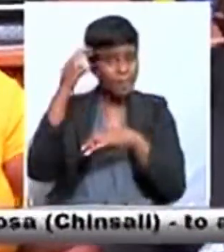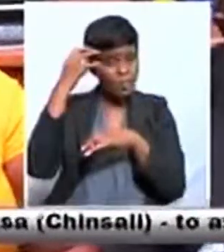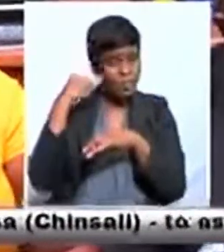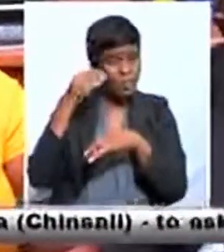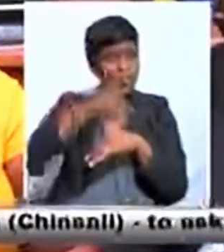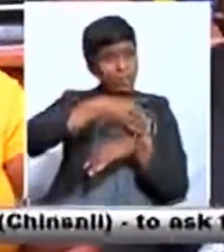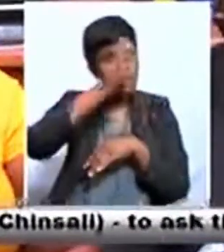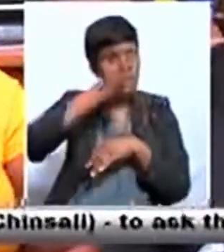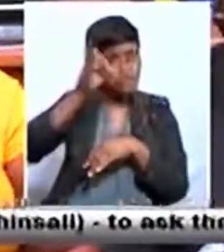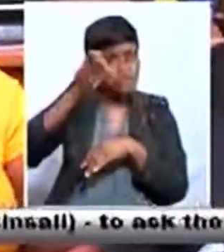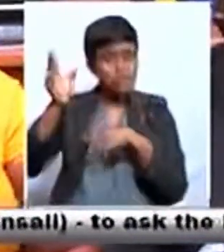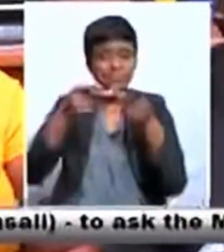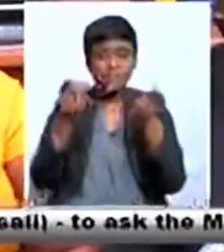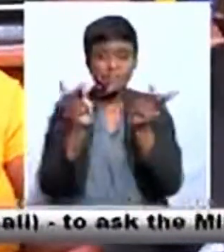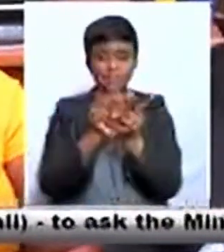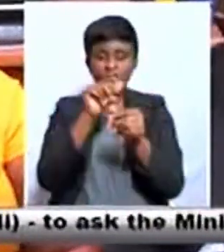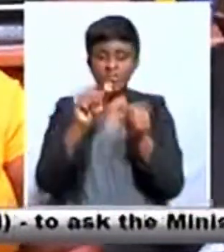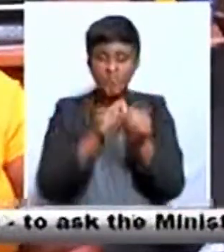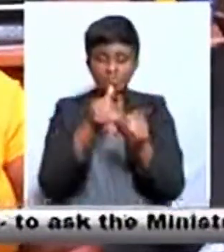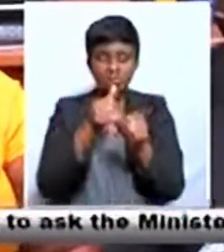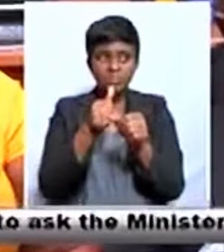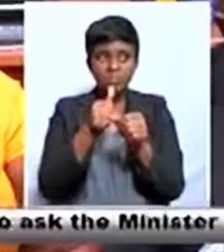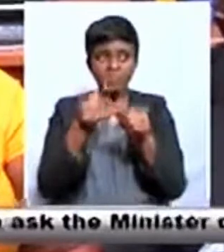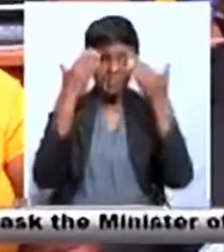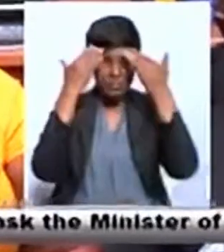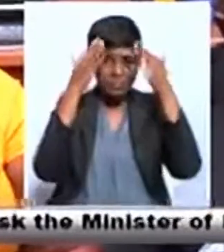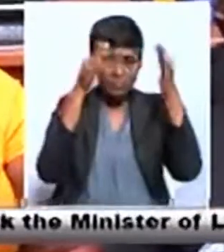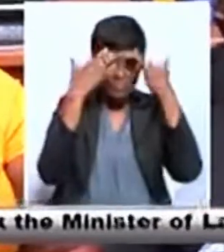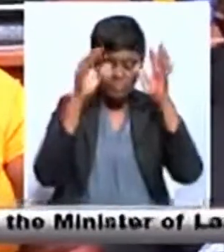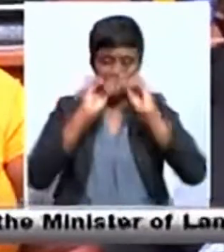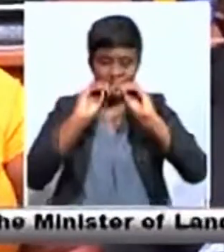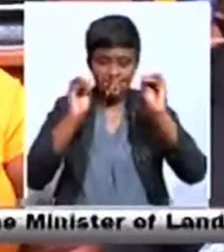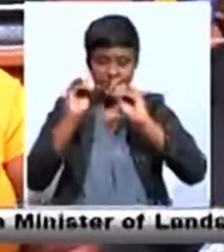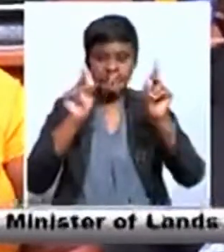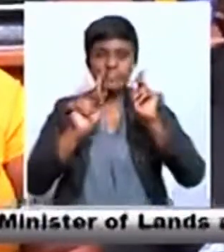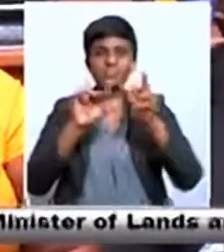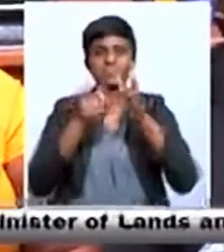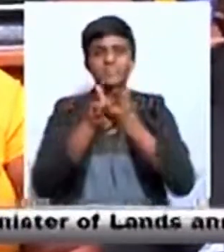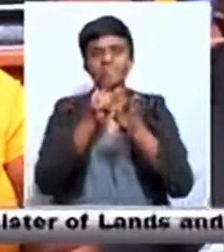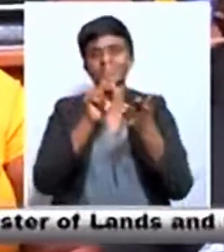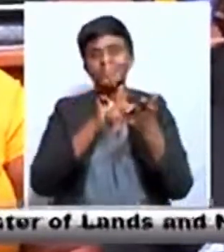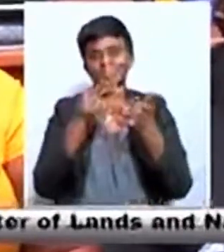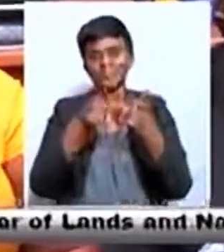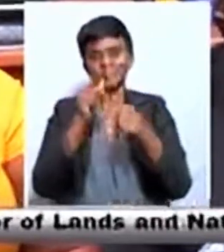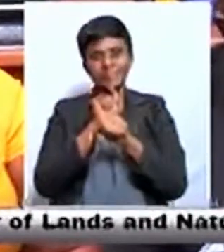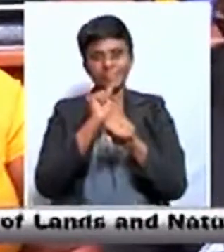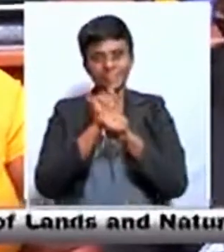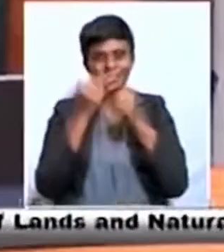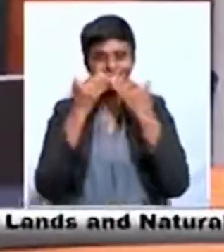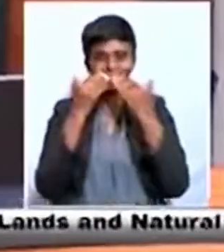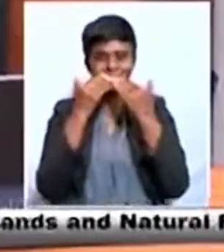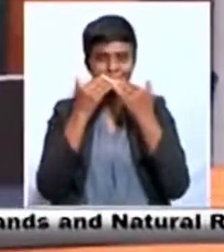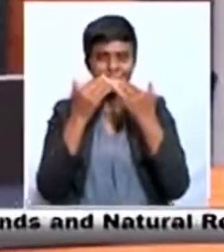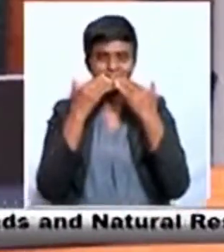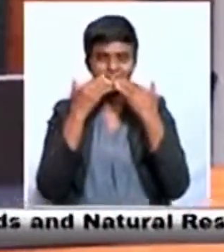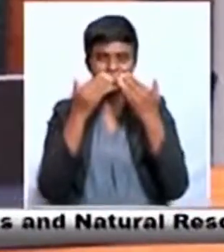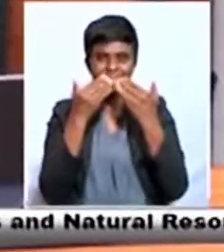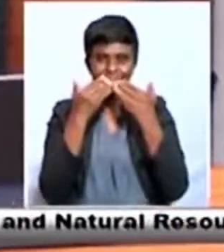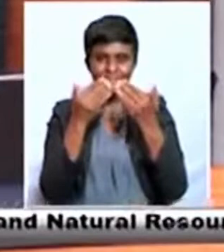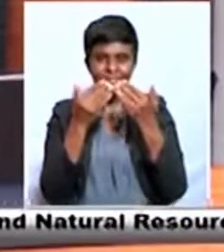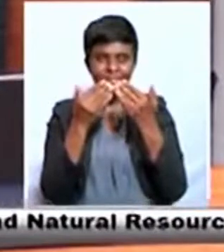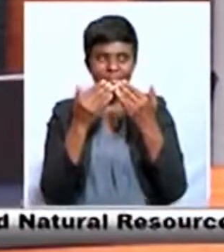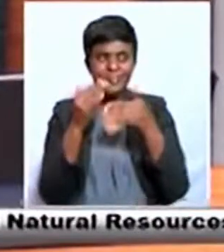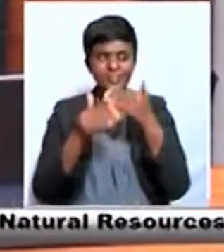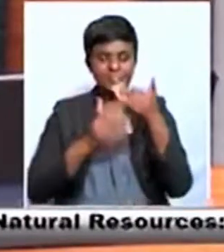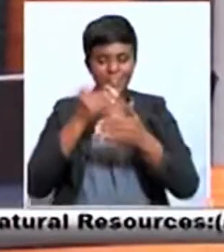parts everywhere to educate our people, to sensitize people how to go about it. I thank you. Thank you.